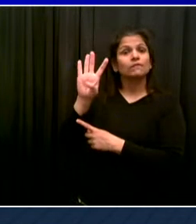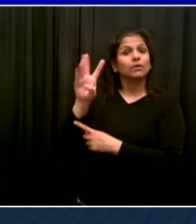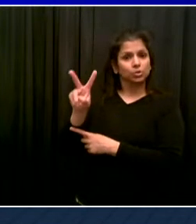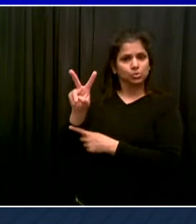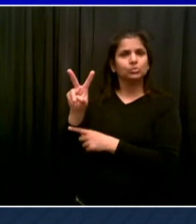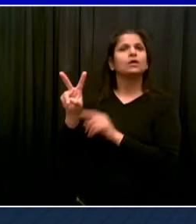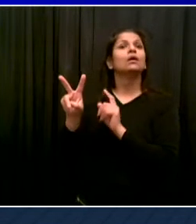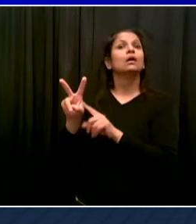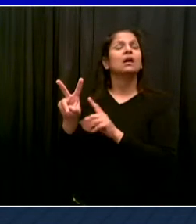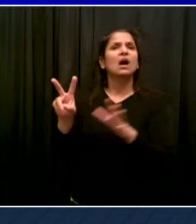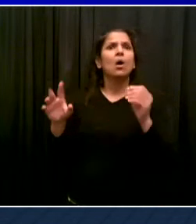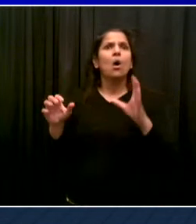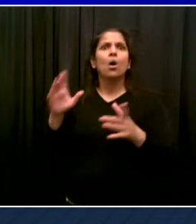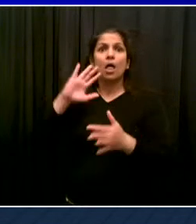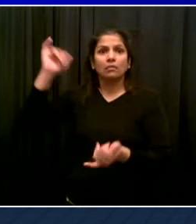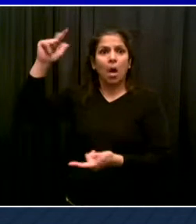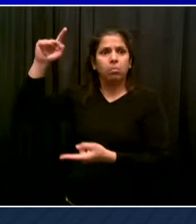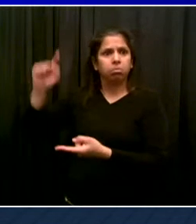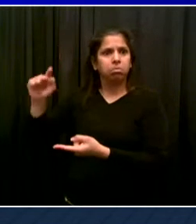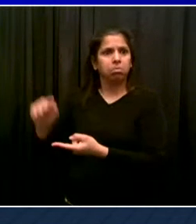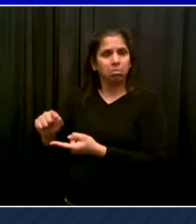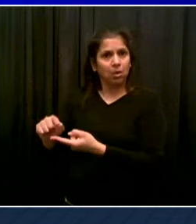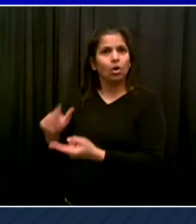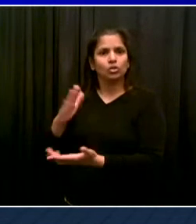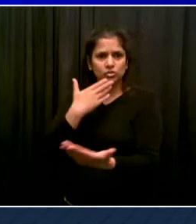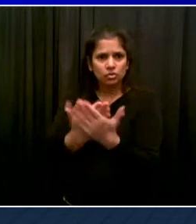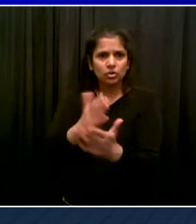seen in quite a while. Confirmed positivity,